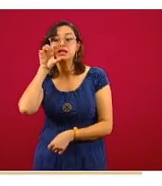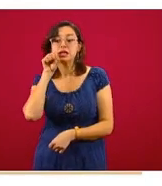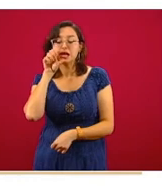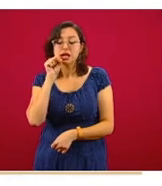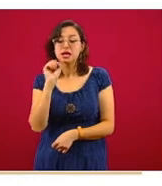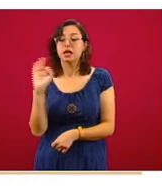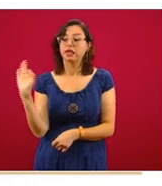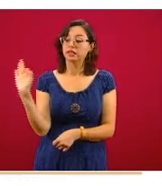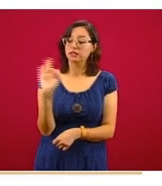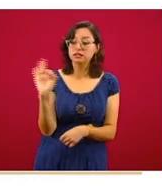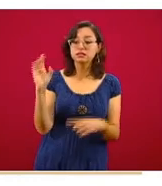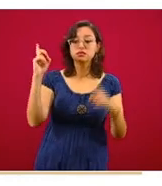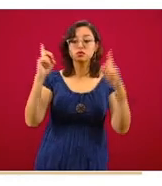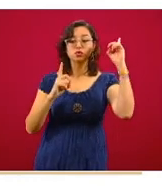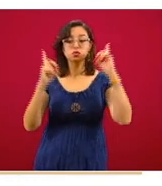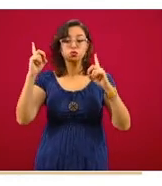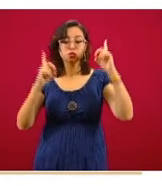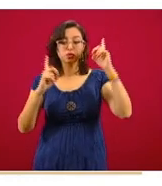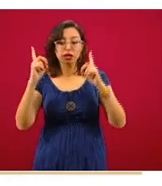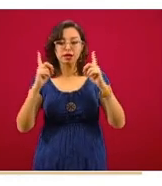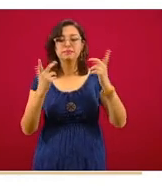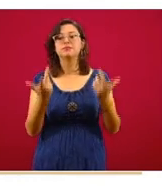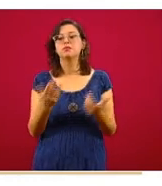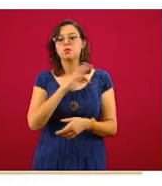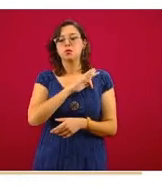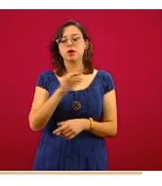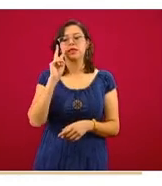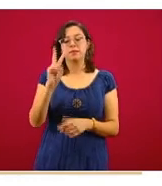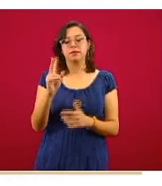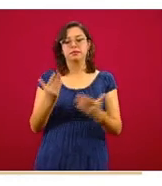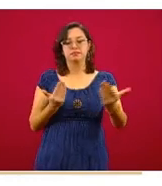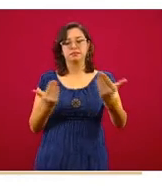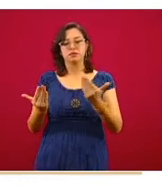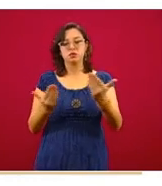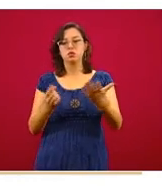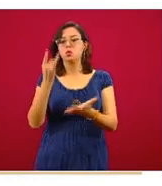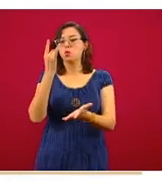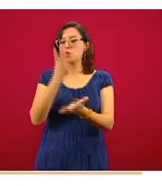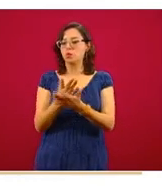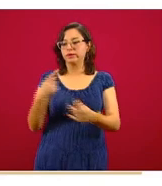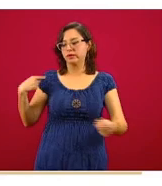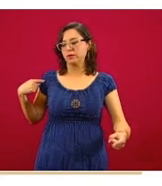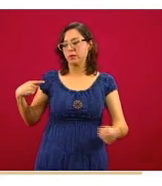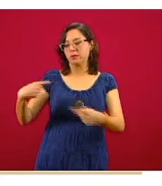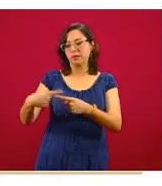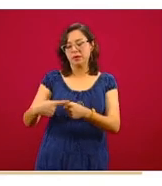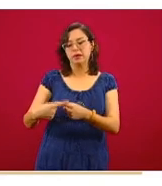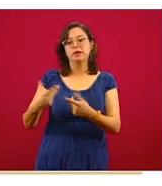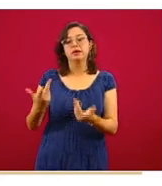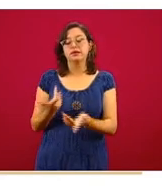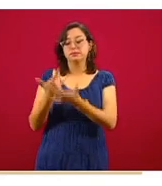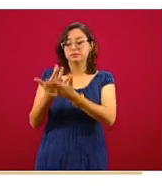the suspect case and the confirmed case chart. Remember the